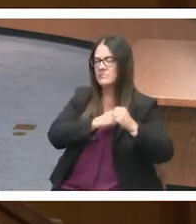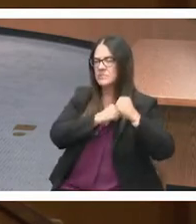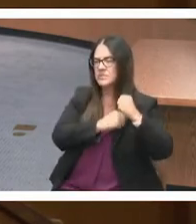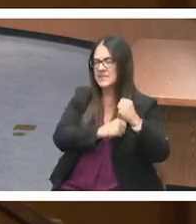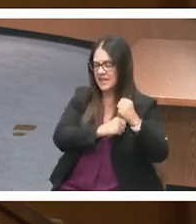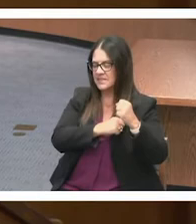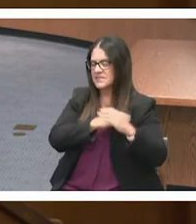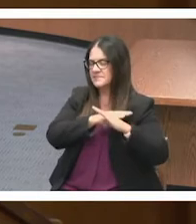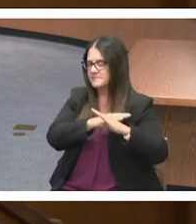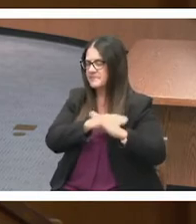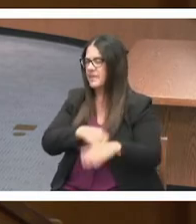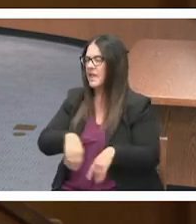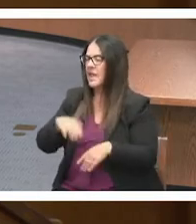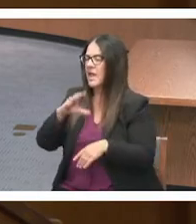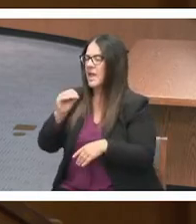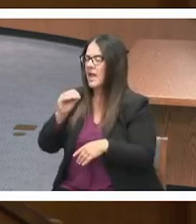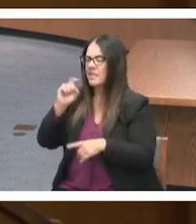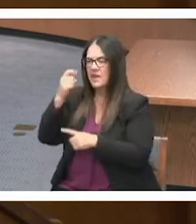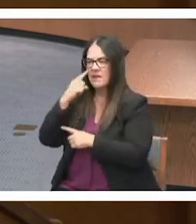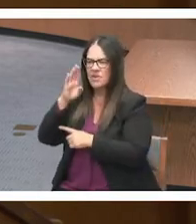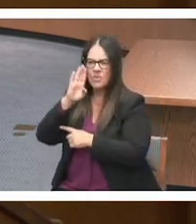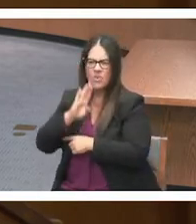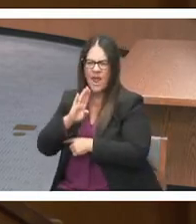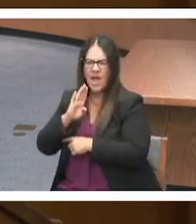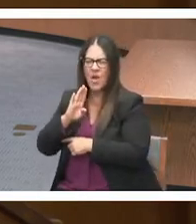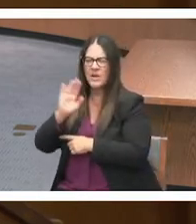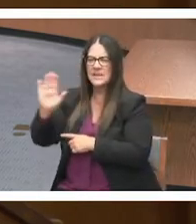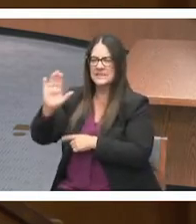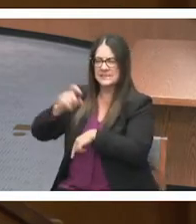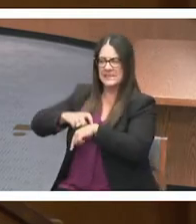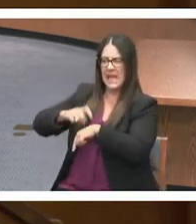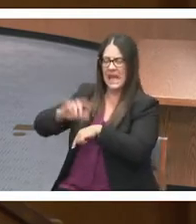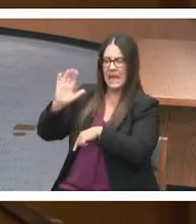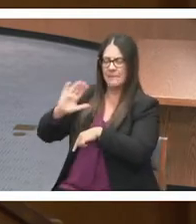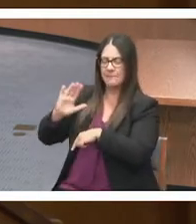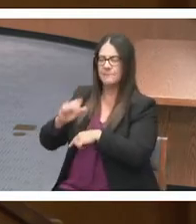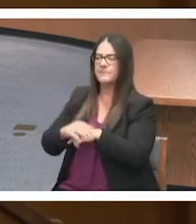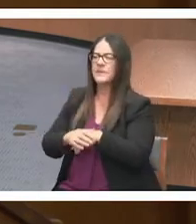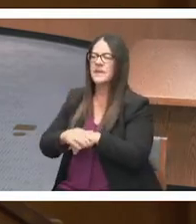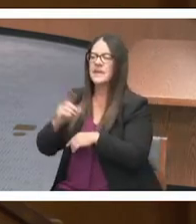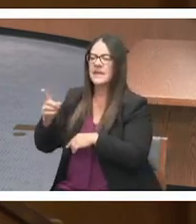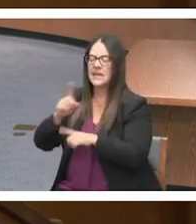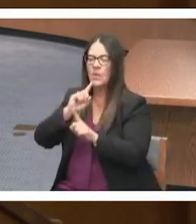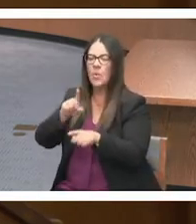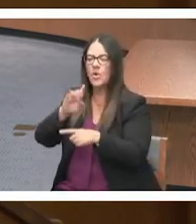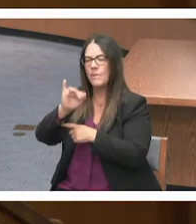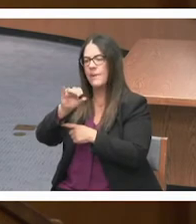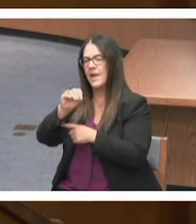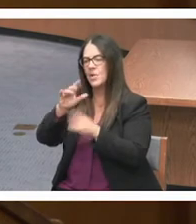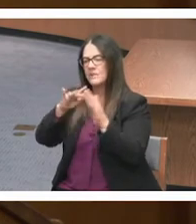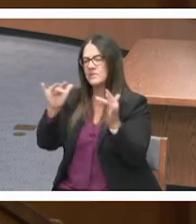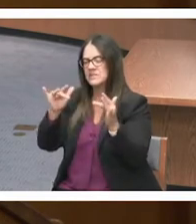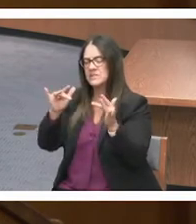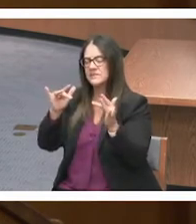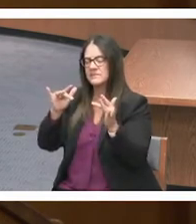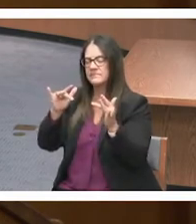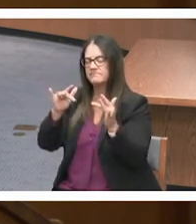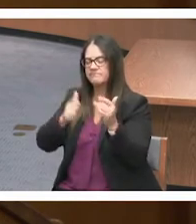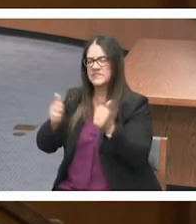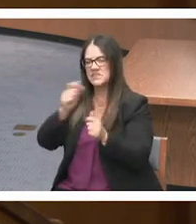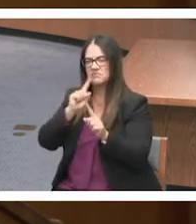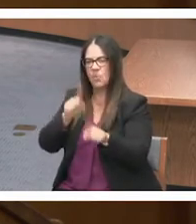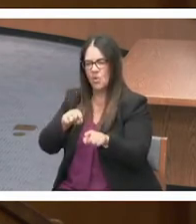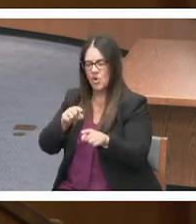progress. The Governor Brown's administration at the tail end of his term issued a biodiversity executive order and a